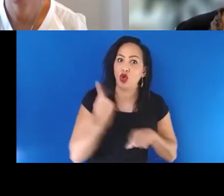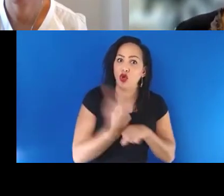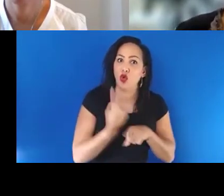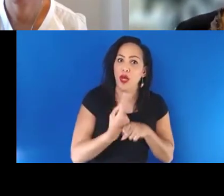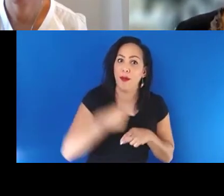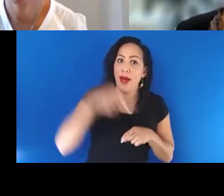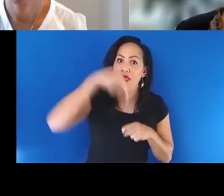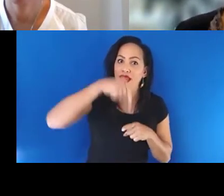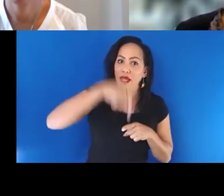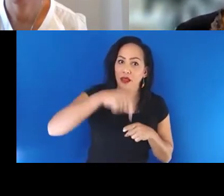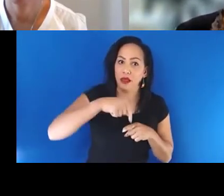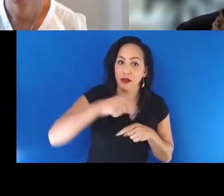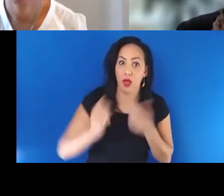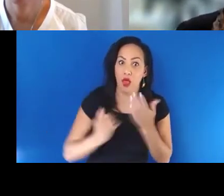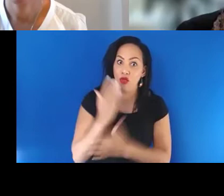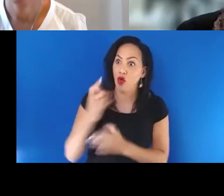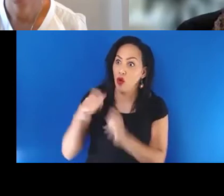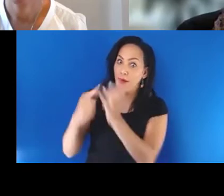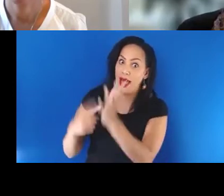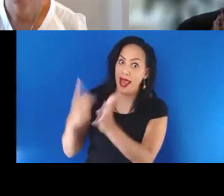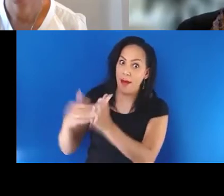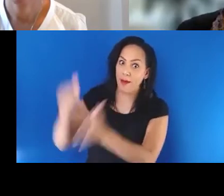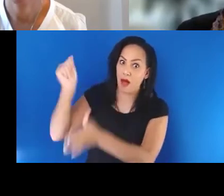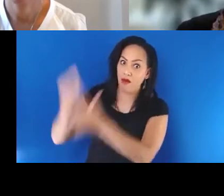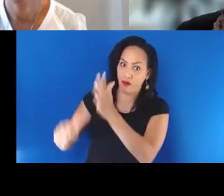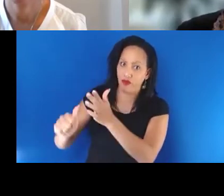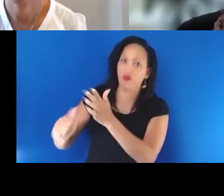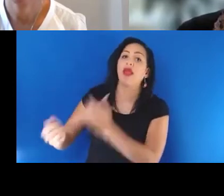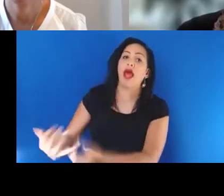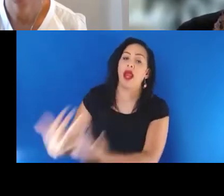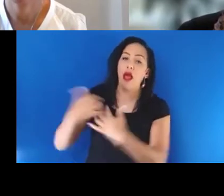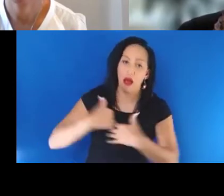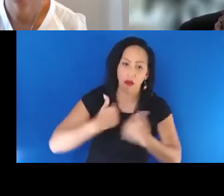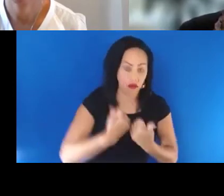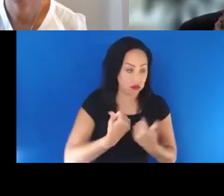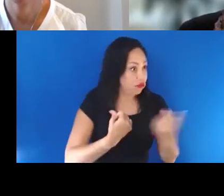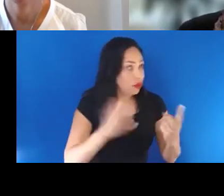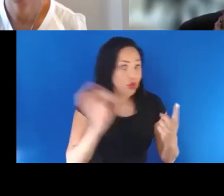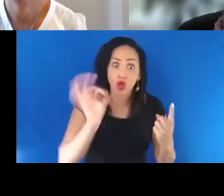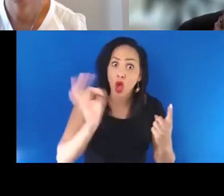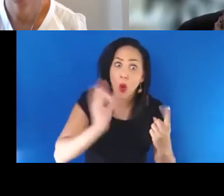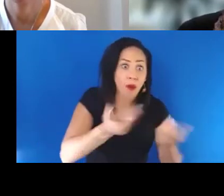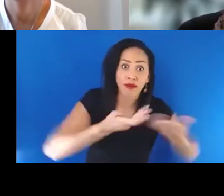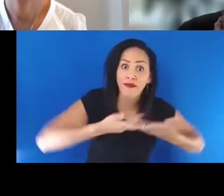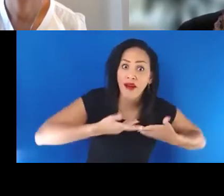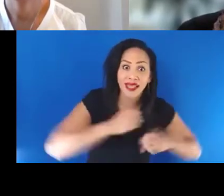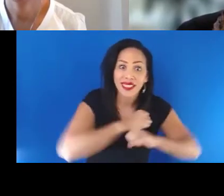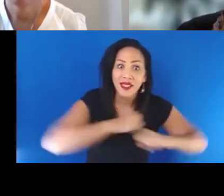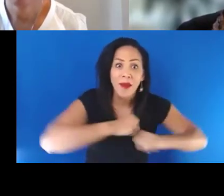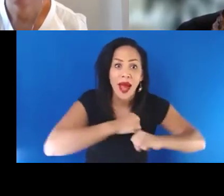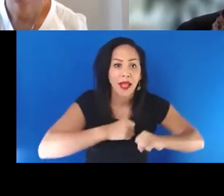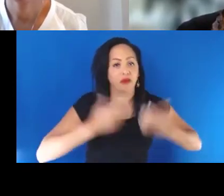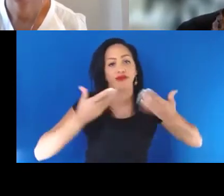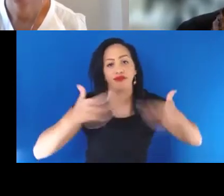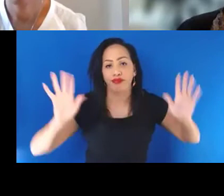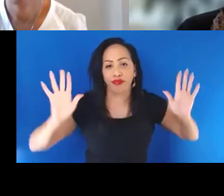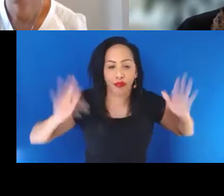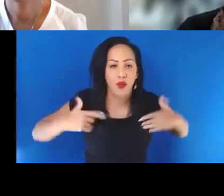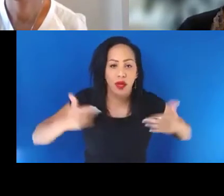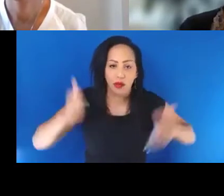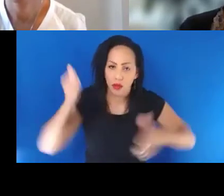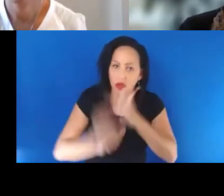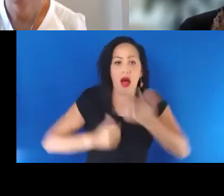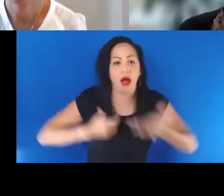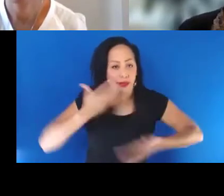outlet, and some organizations were not ready to provide that space for them. And right now, you know, there's a